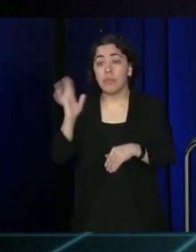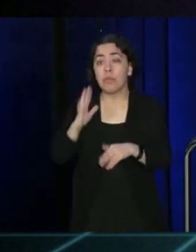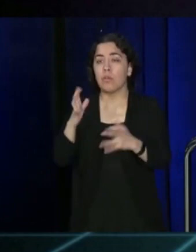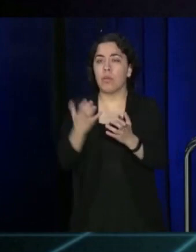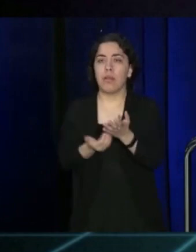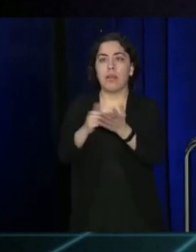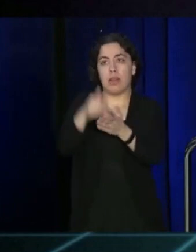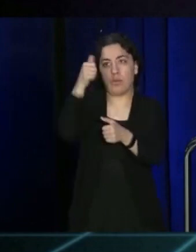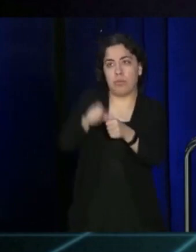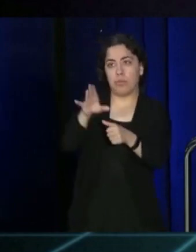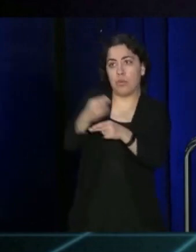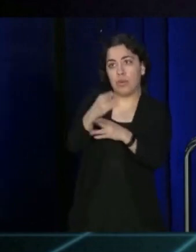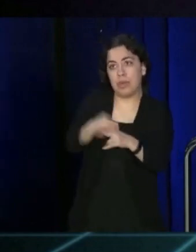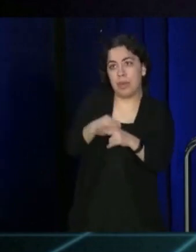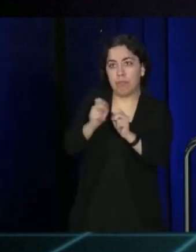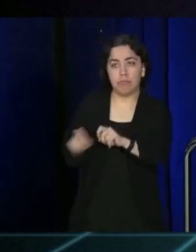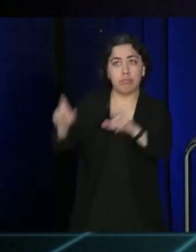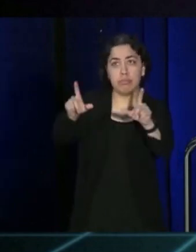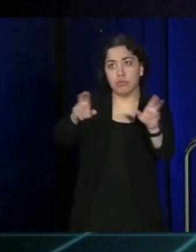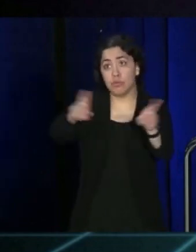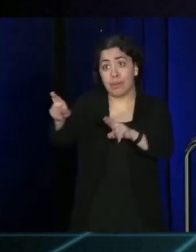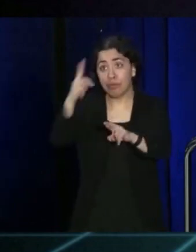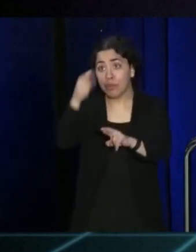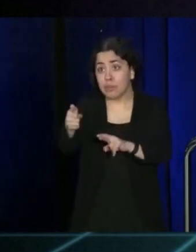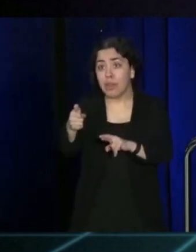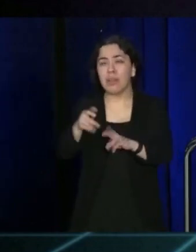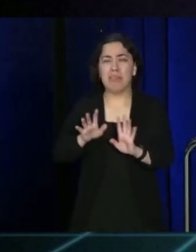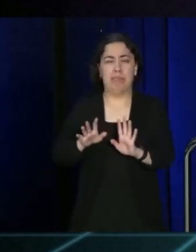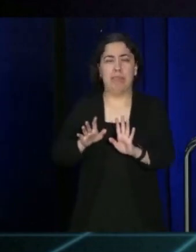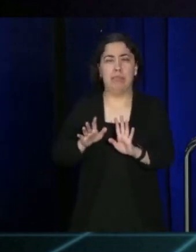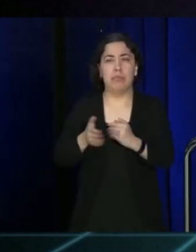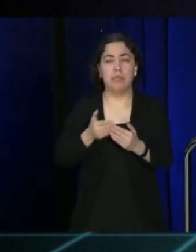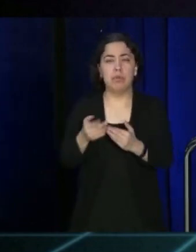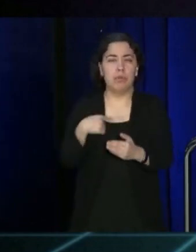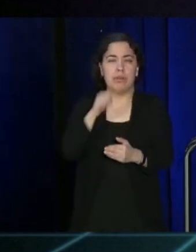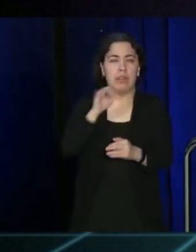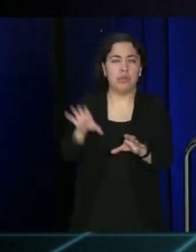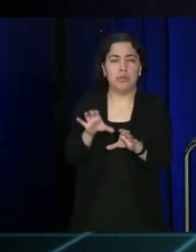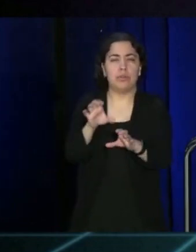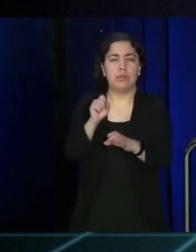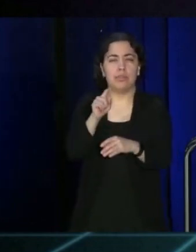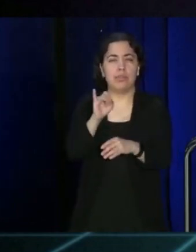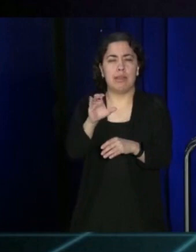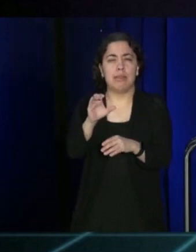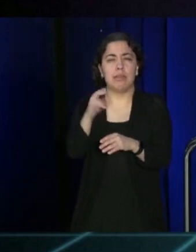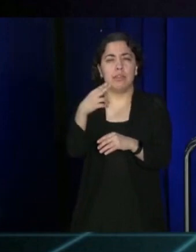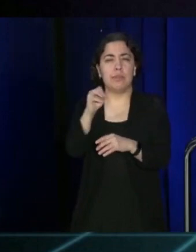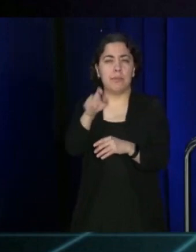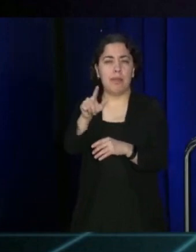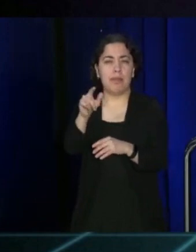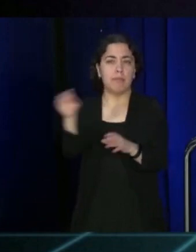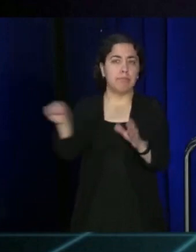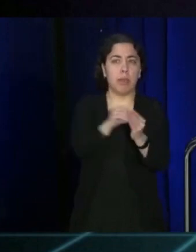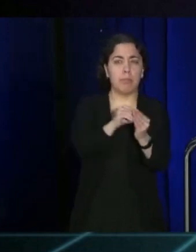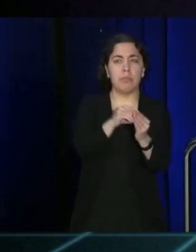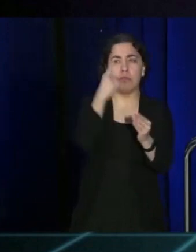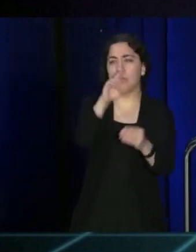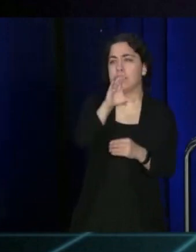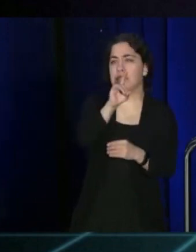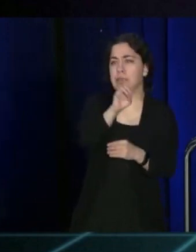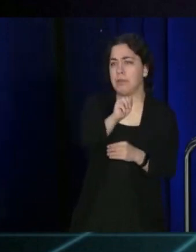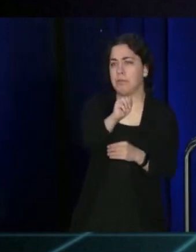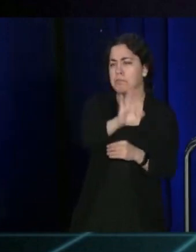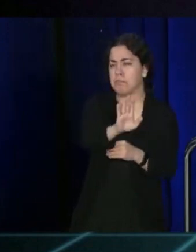remember your username, whatever. So we're not going to put the static HTML on a CDN. Instead, what we could do